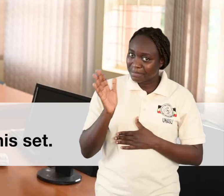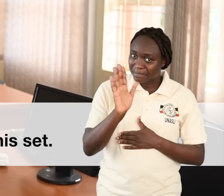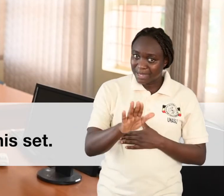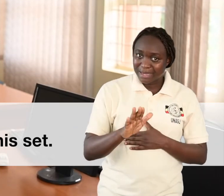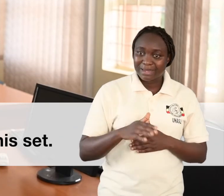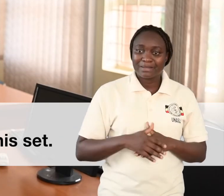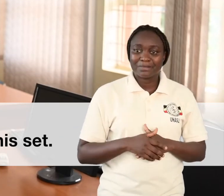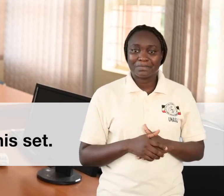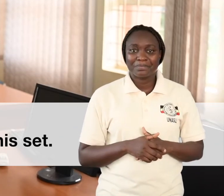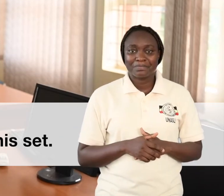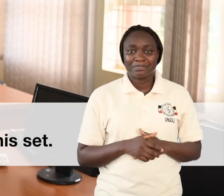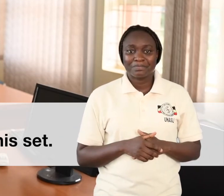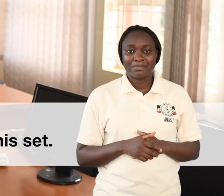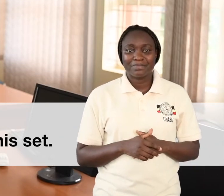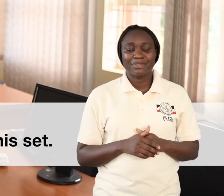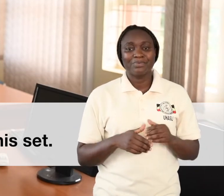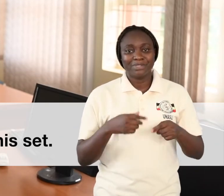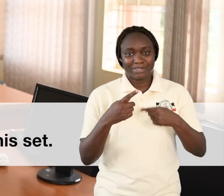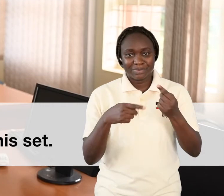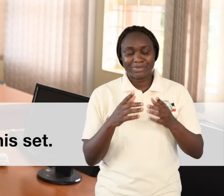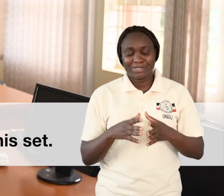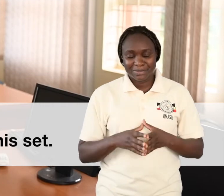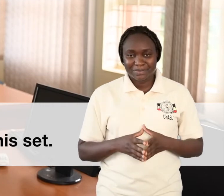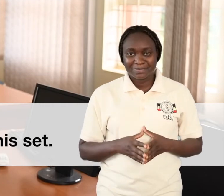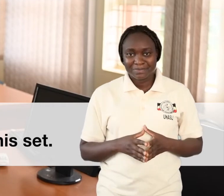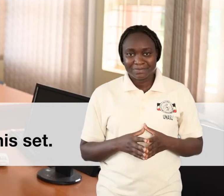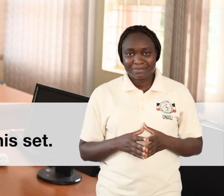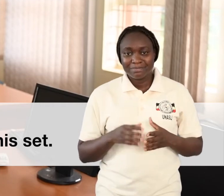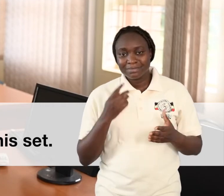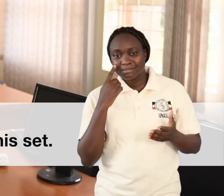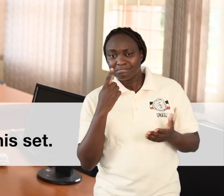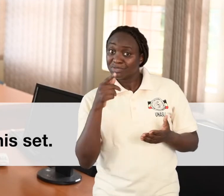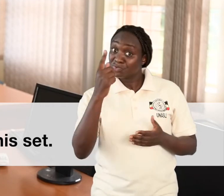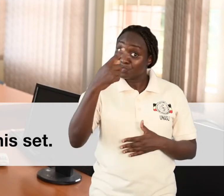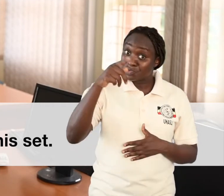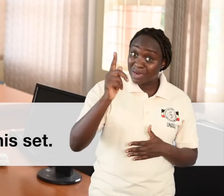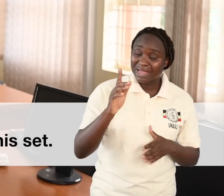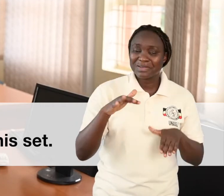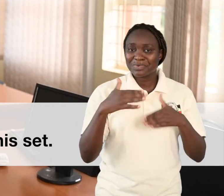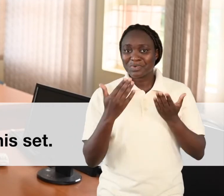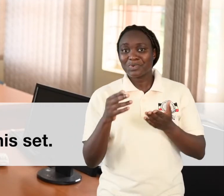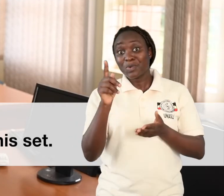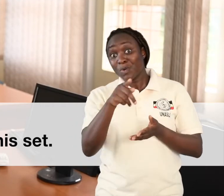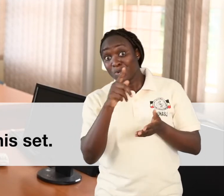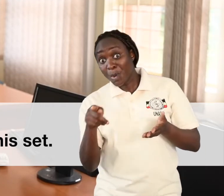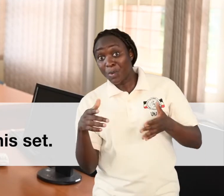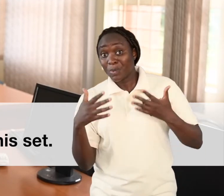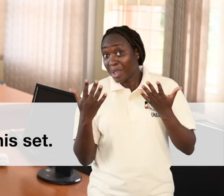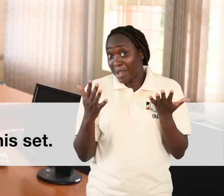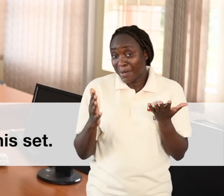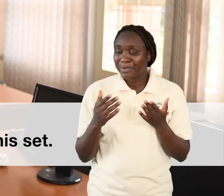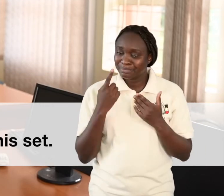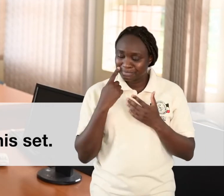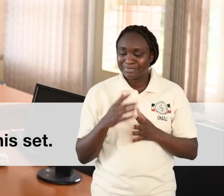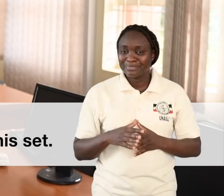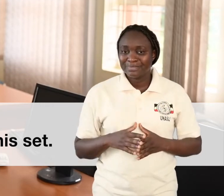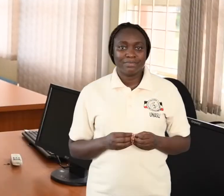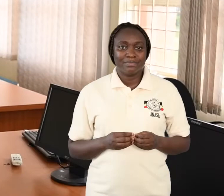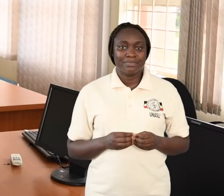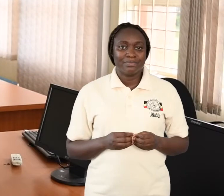back, we shall see how we've gone about with the number. I'll be